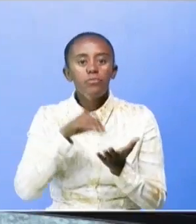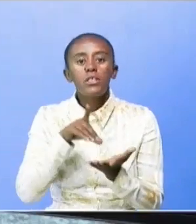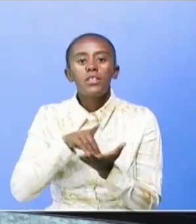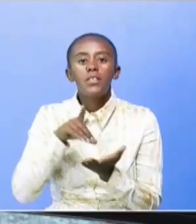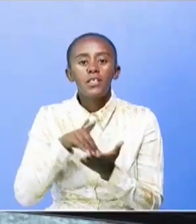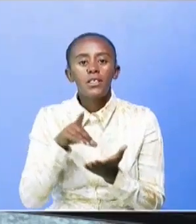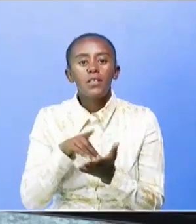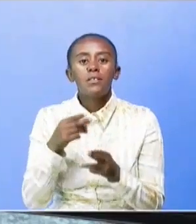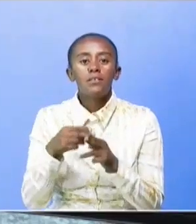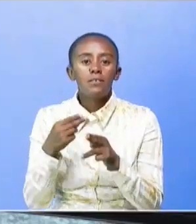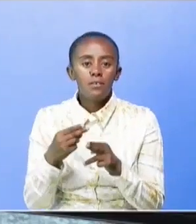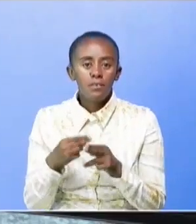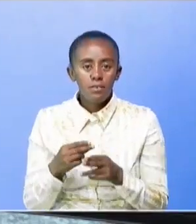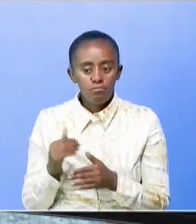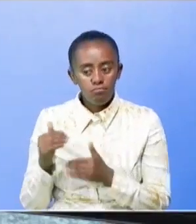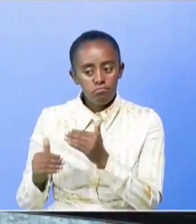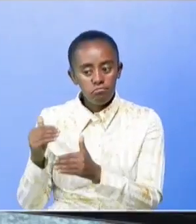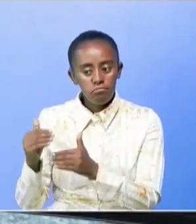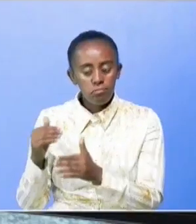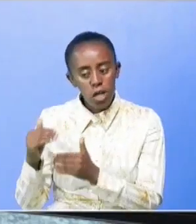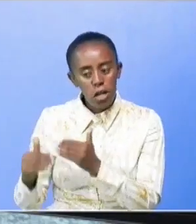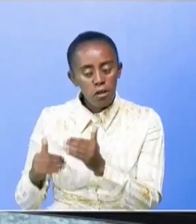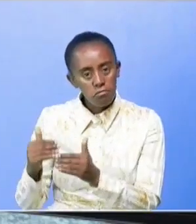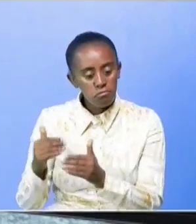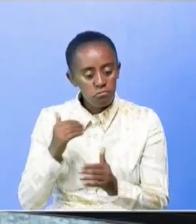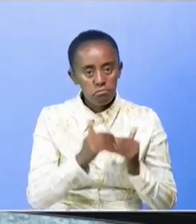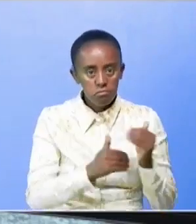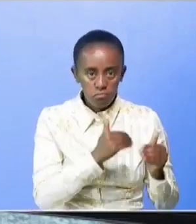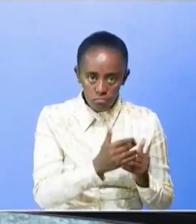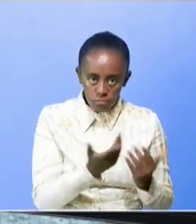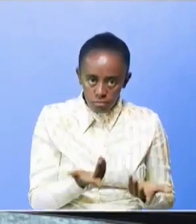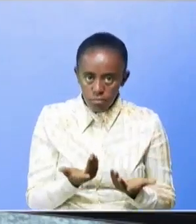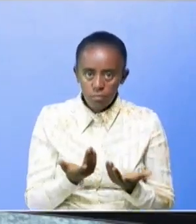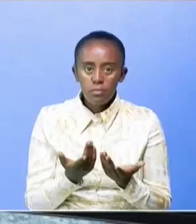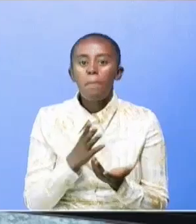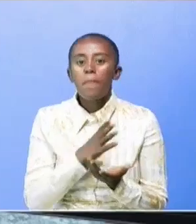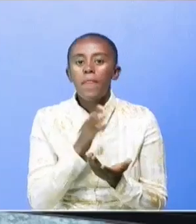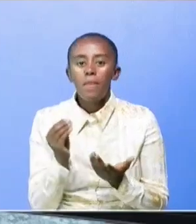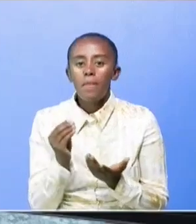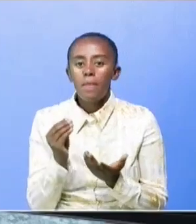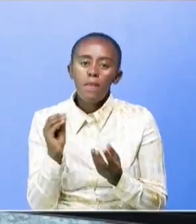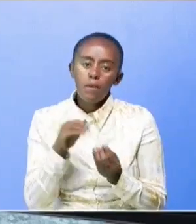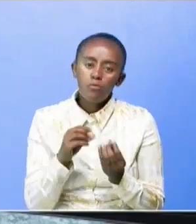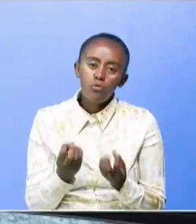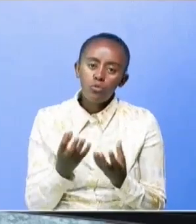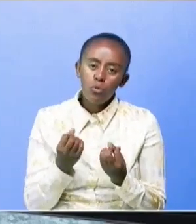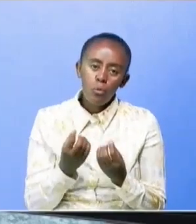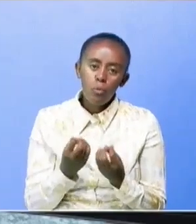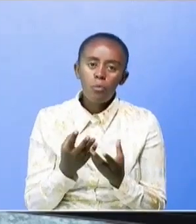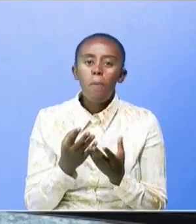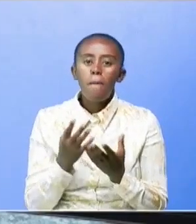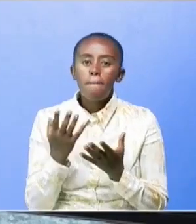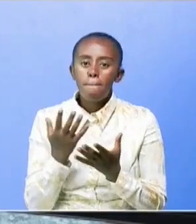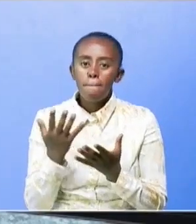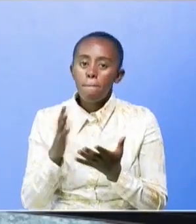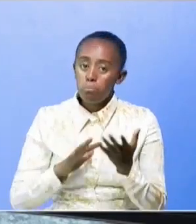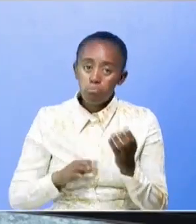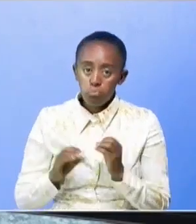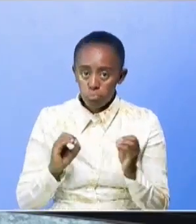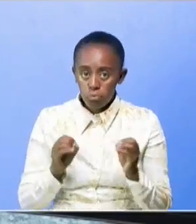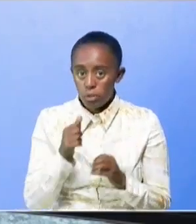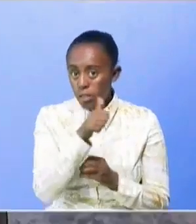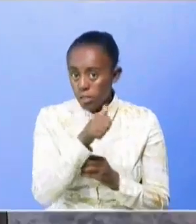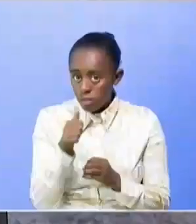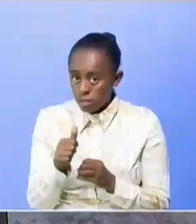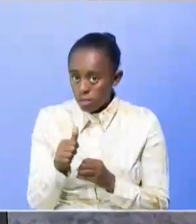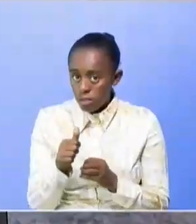of the neighborhoods. The names of the neighborhoods. And there are so many that I have not mentioned. Since Addis